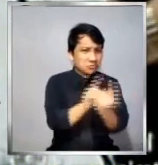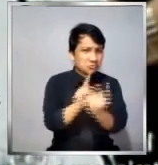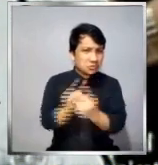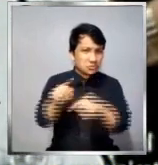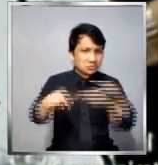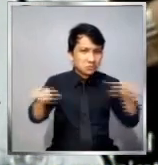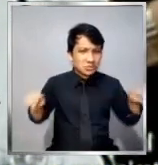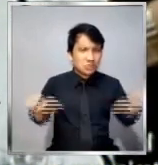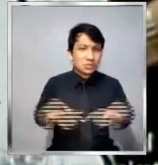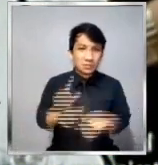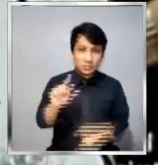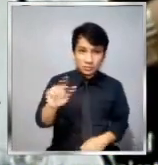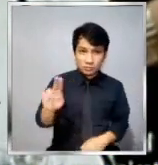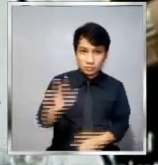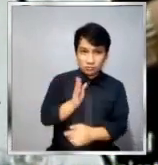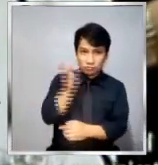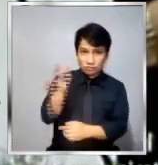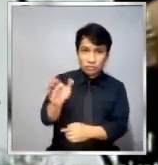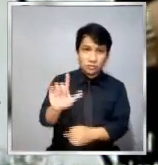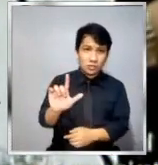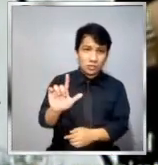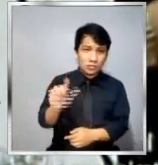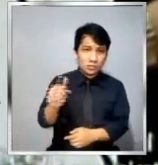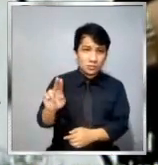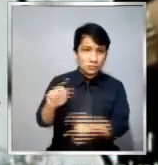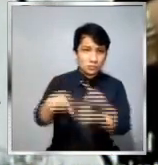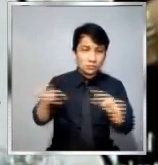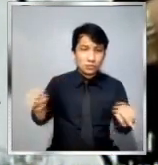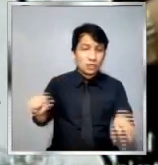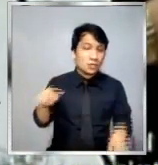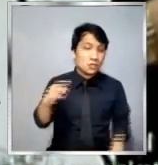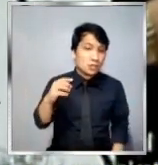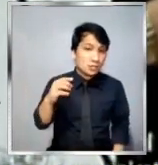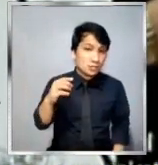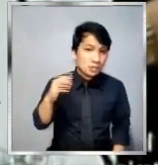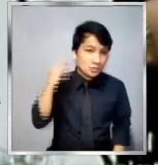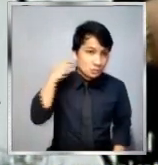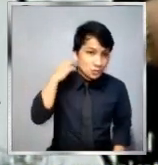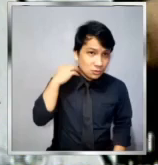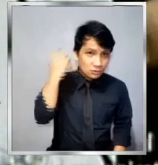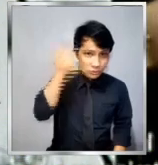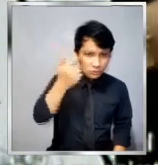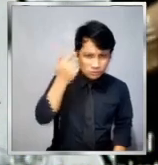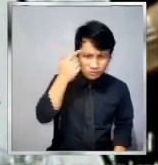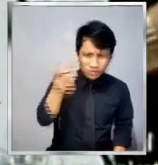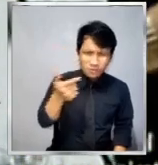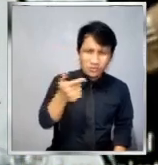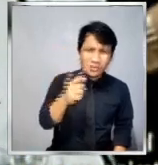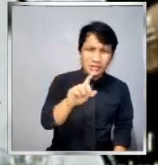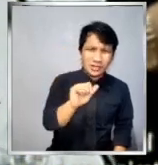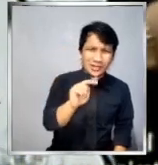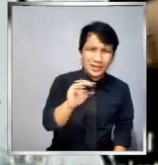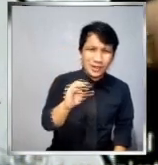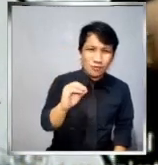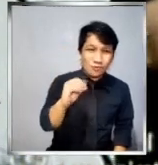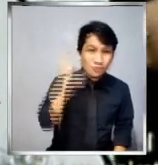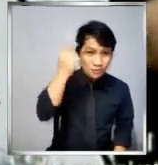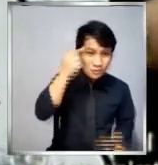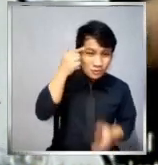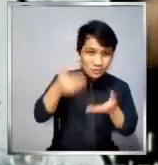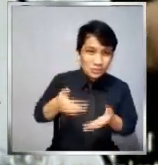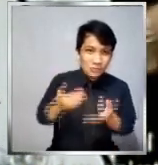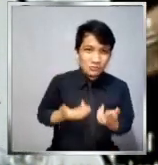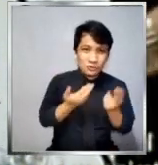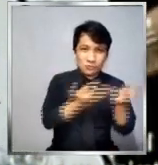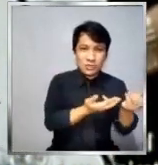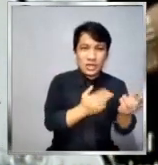LGUs. The Lanao del Sur, sir, Governor Jong, he's recommending that he be placed